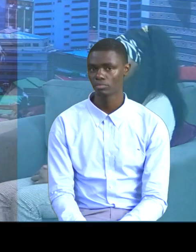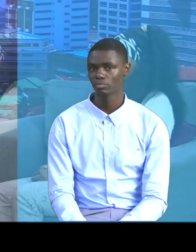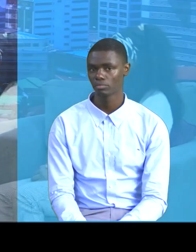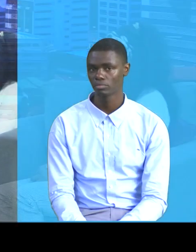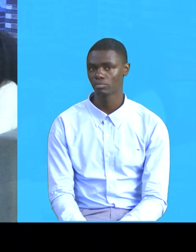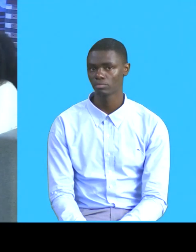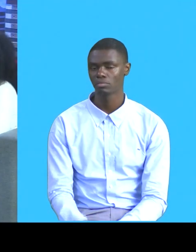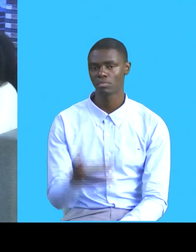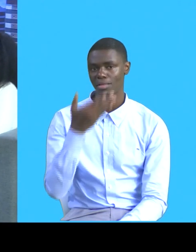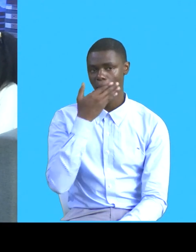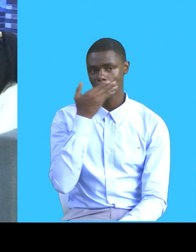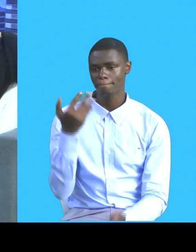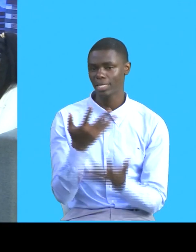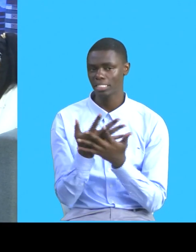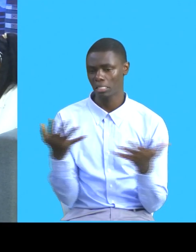The best thing